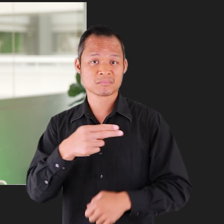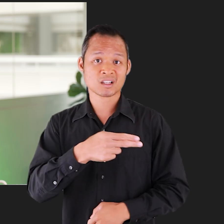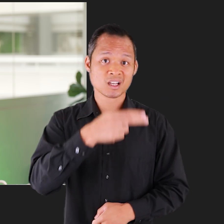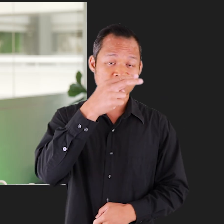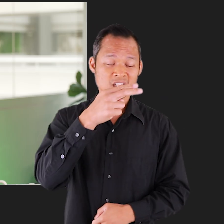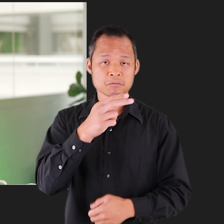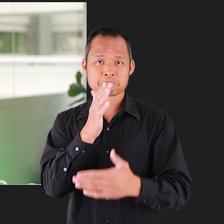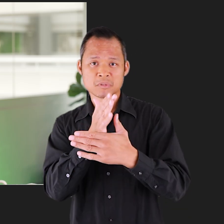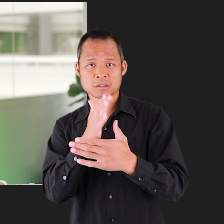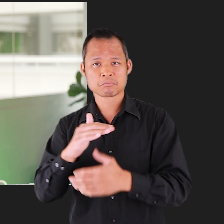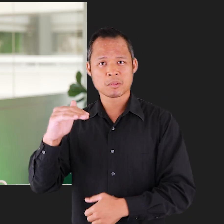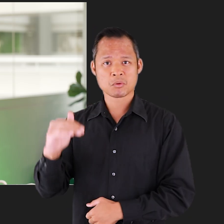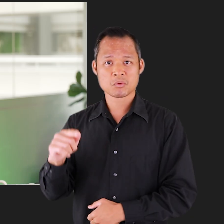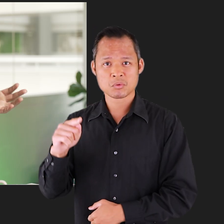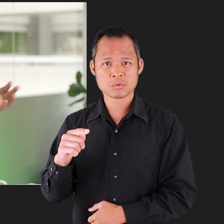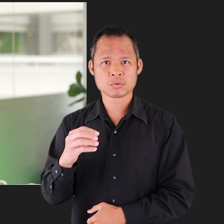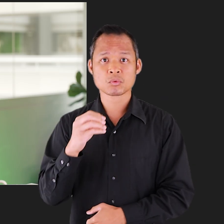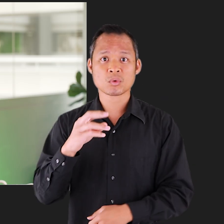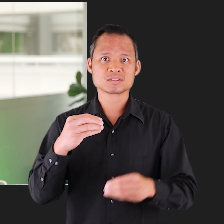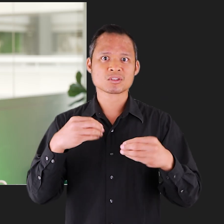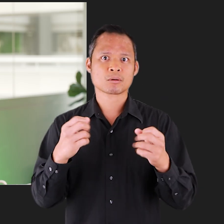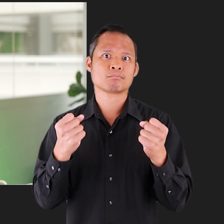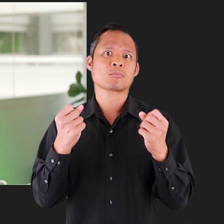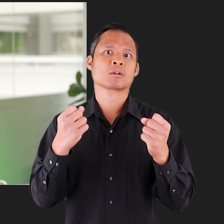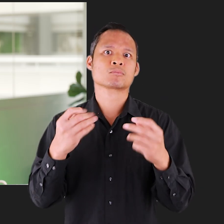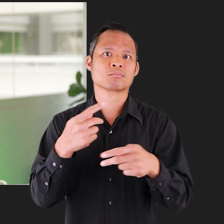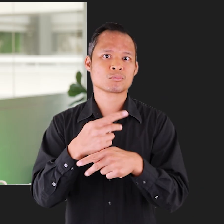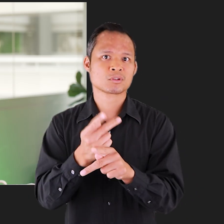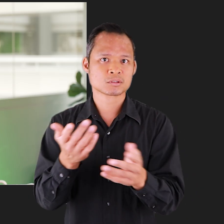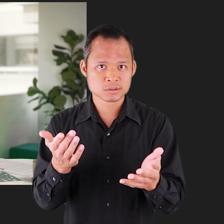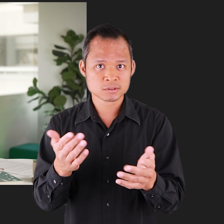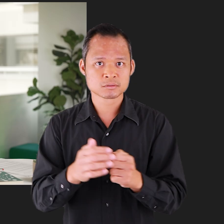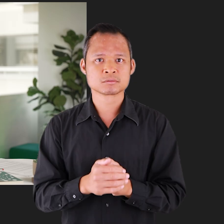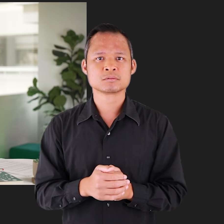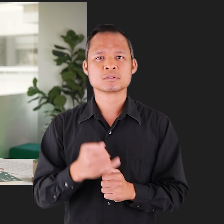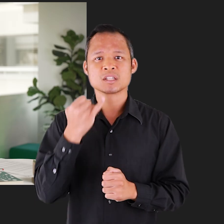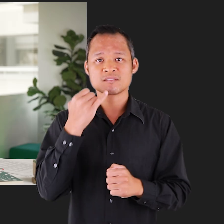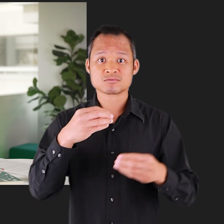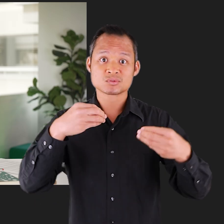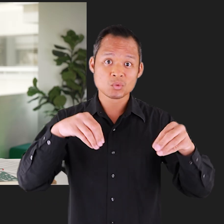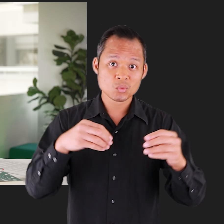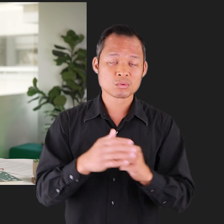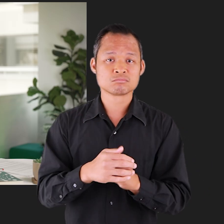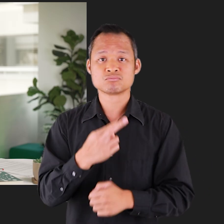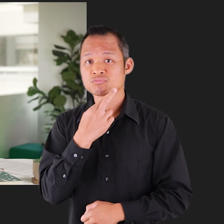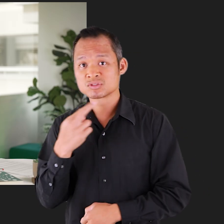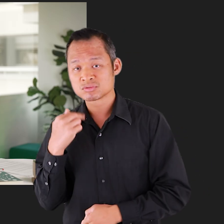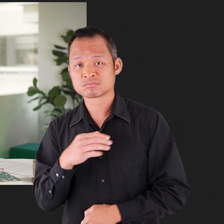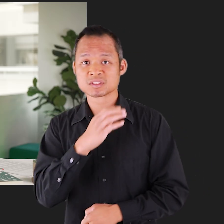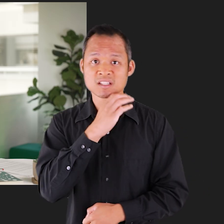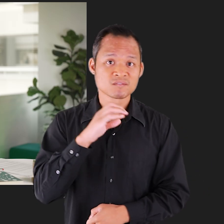order, in 3 different categories: high-end, mid-range, and low-end. Or you may sell multiple